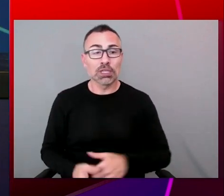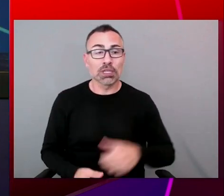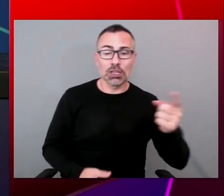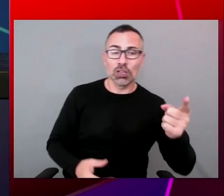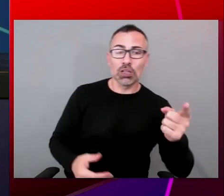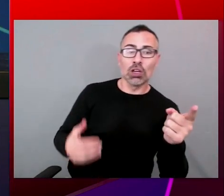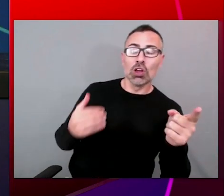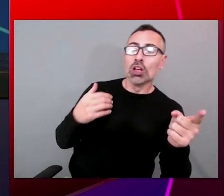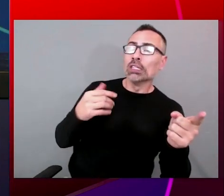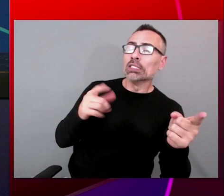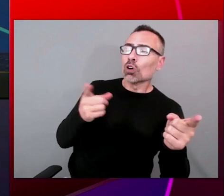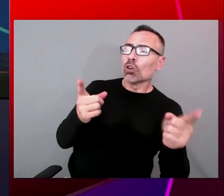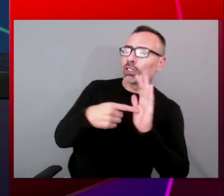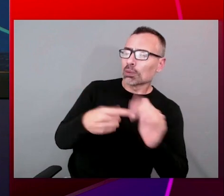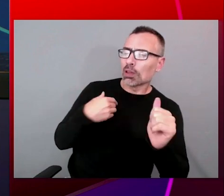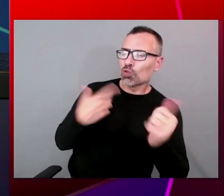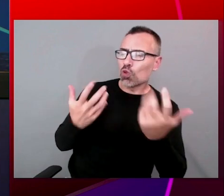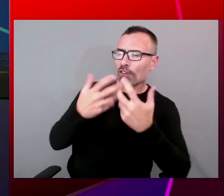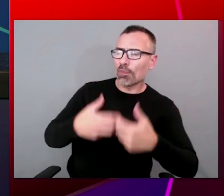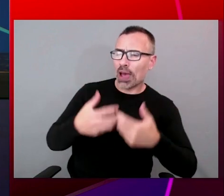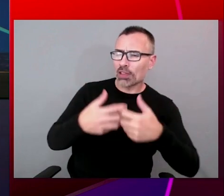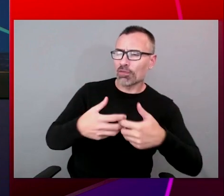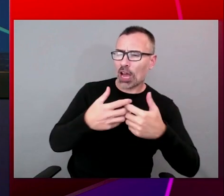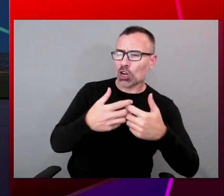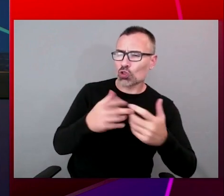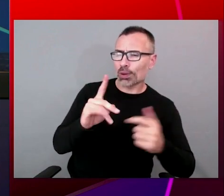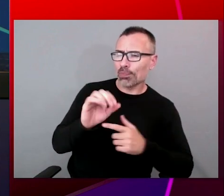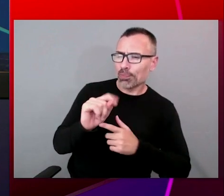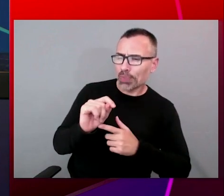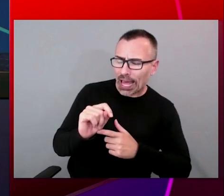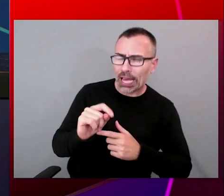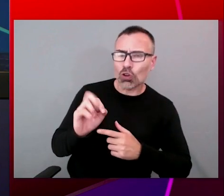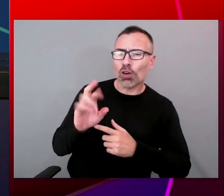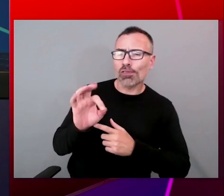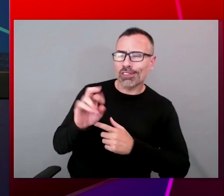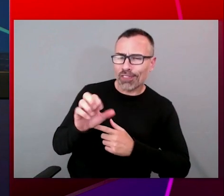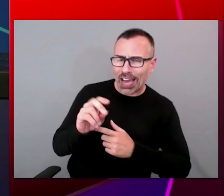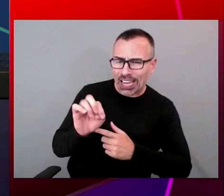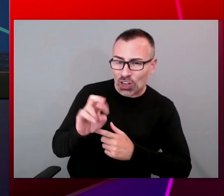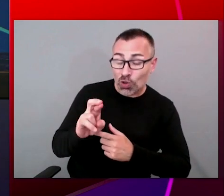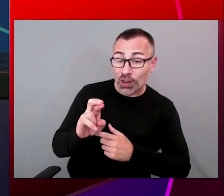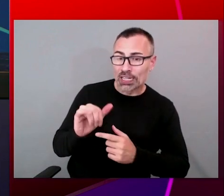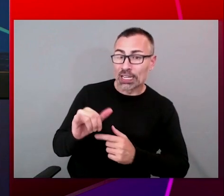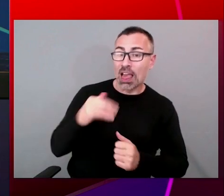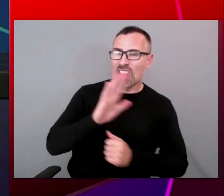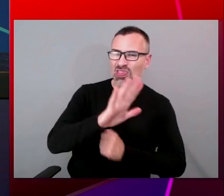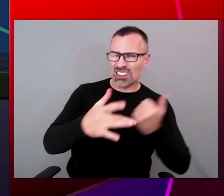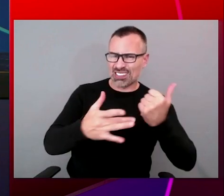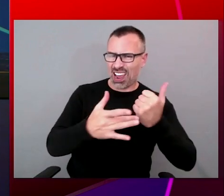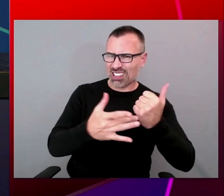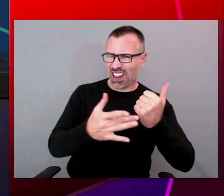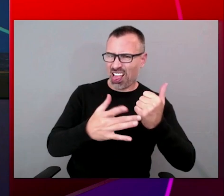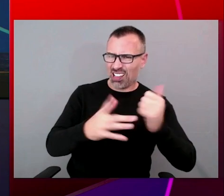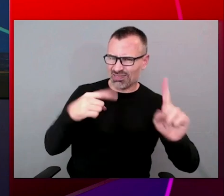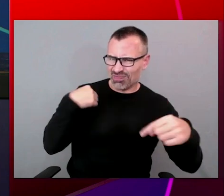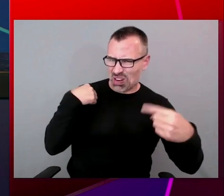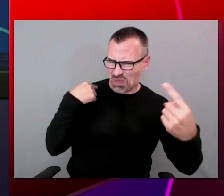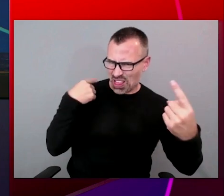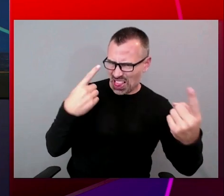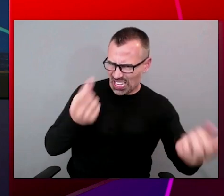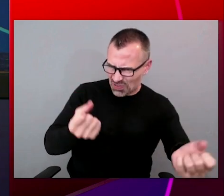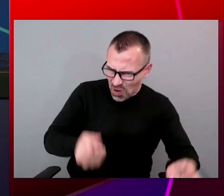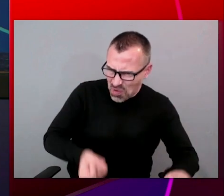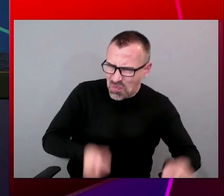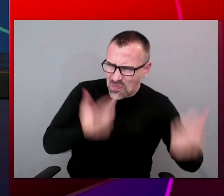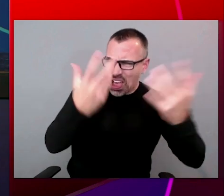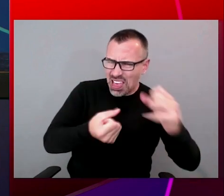like that, you're talking about technology that's been in place for literally almost hundreds of years. Yes. That has